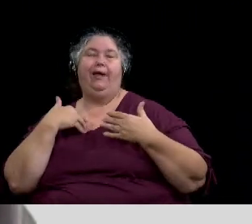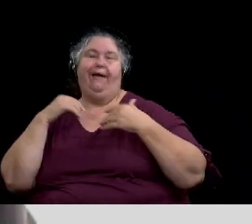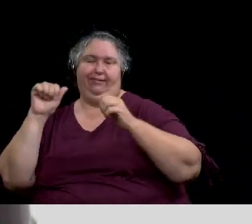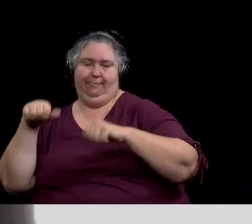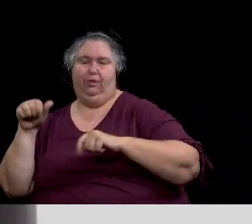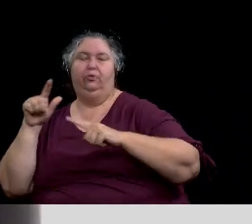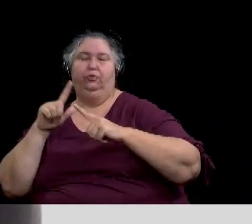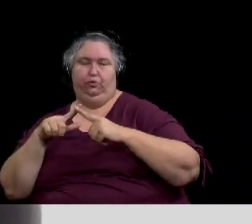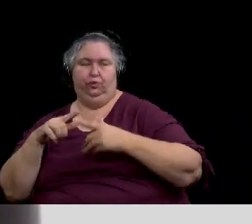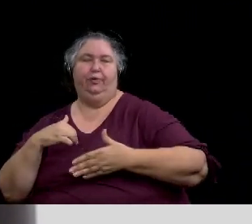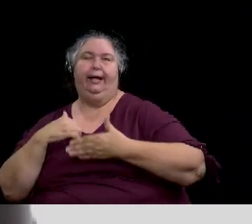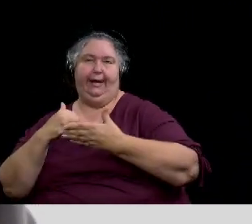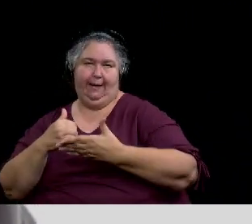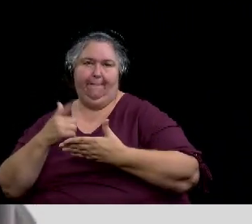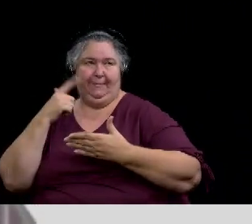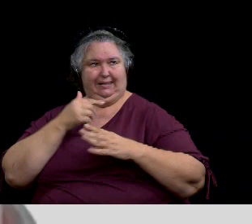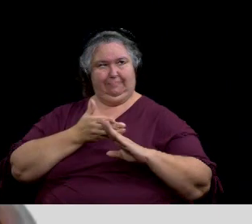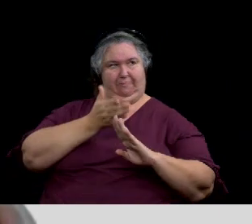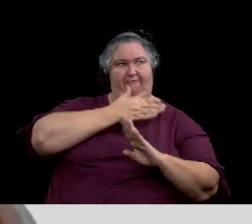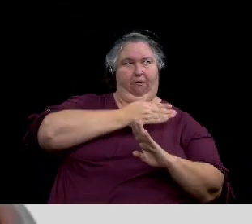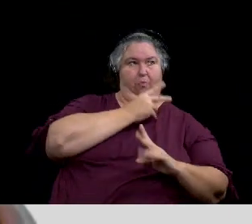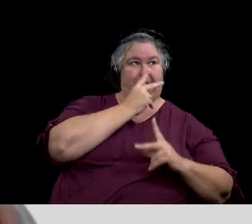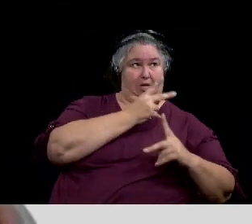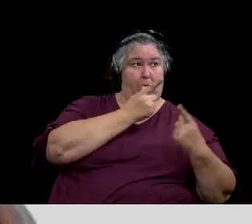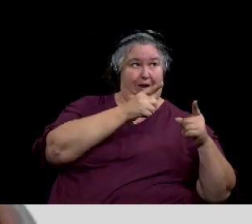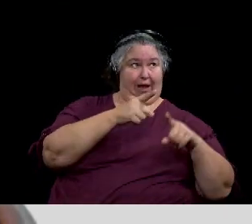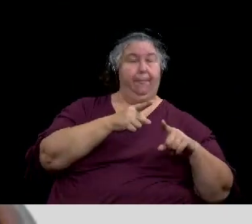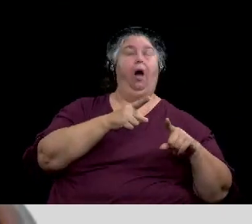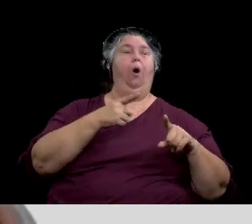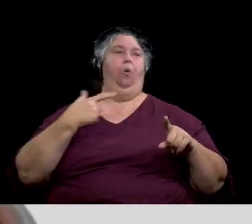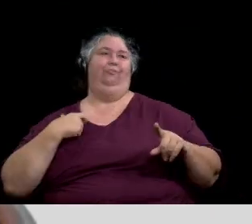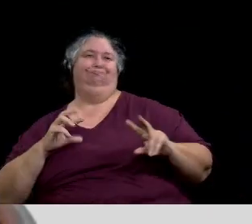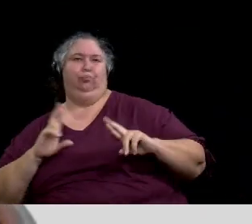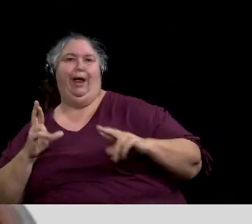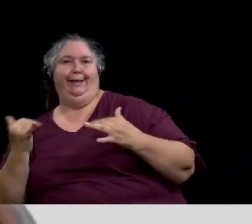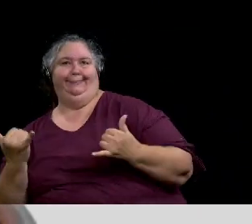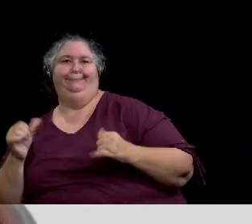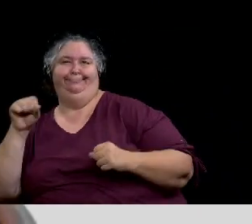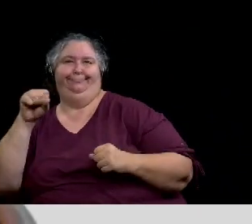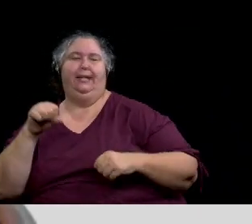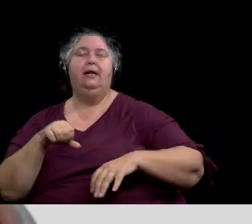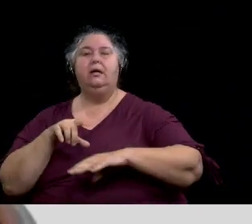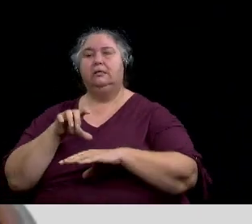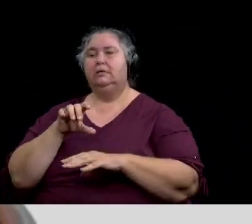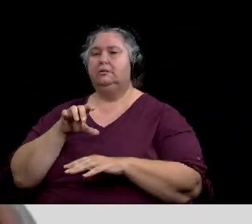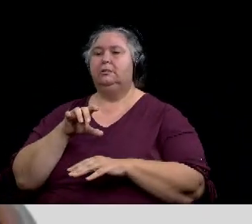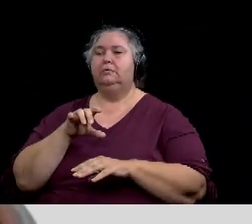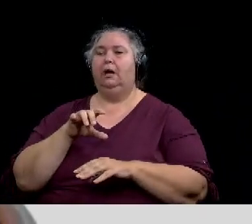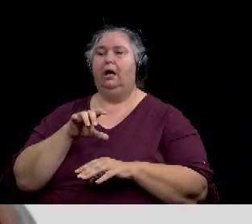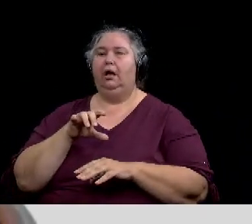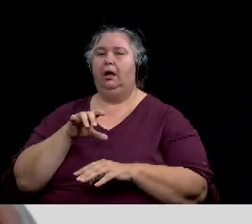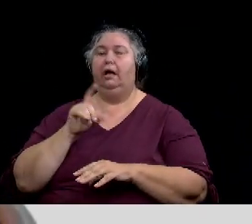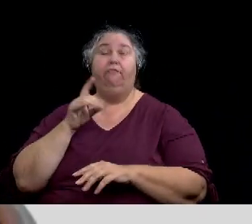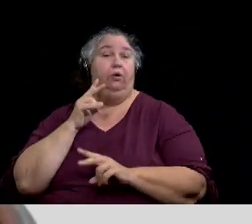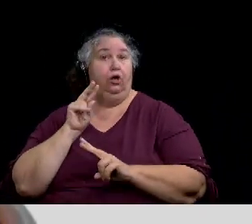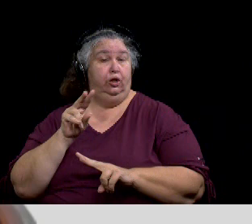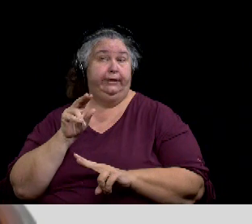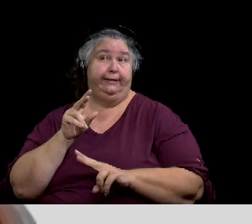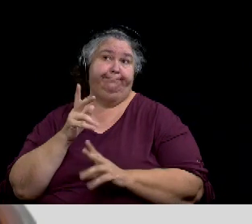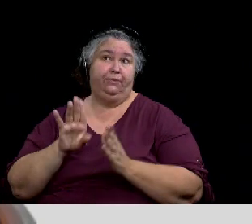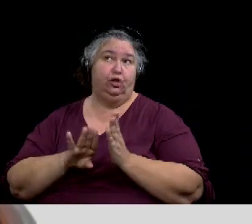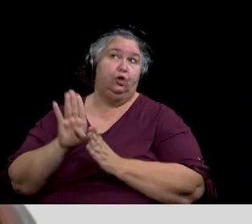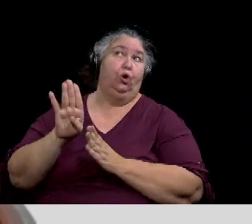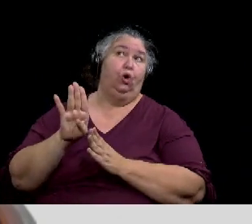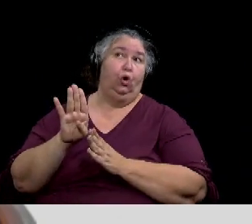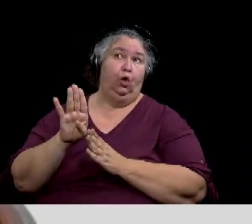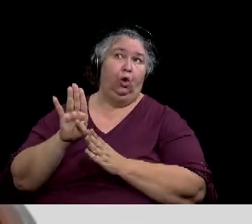to put pen to paper and figure out what are our capabilities. So if we look at our surge